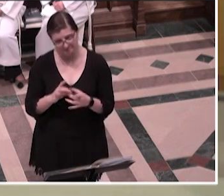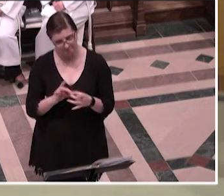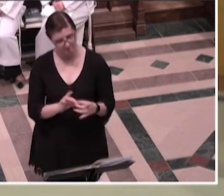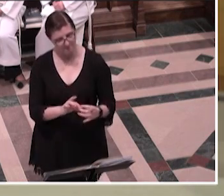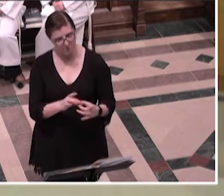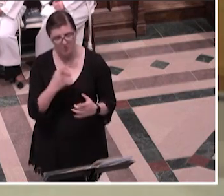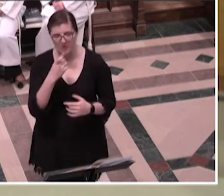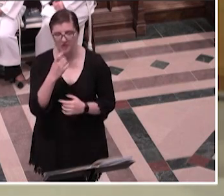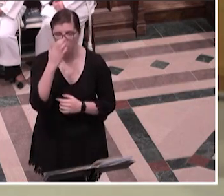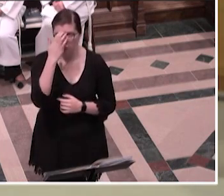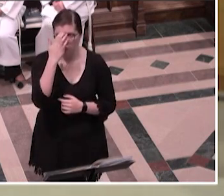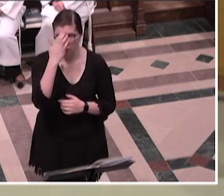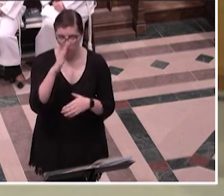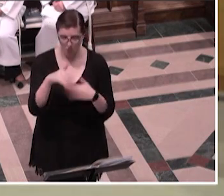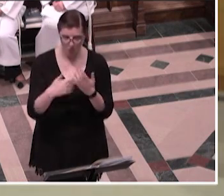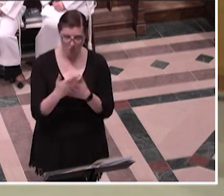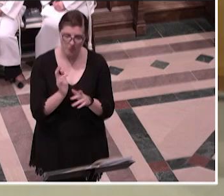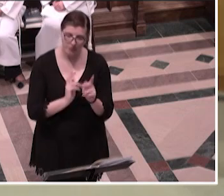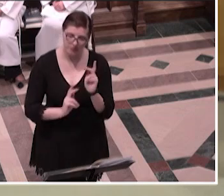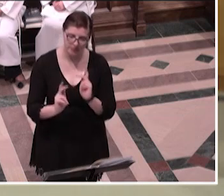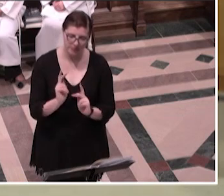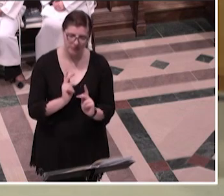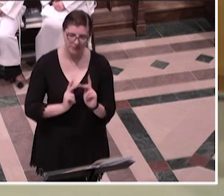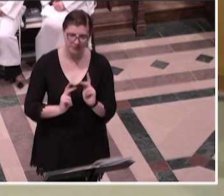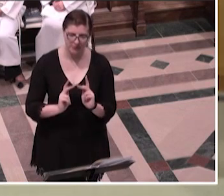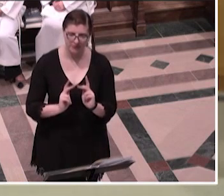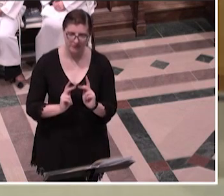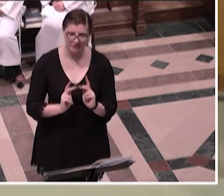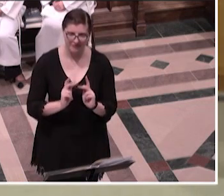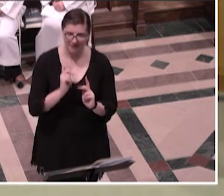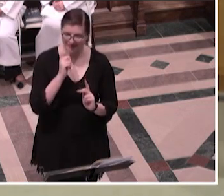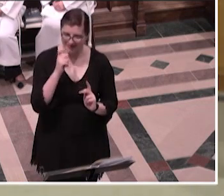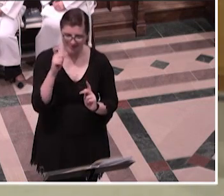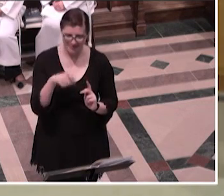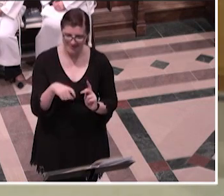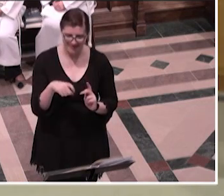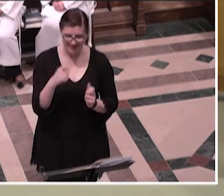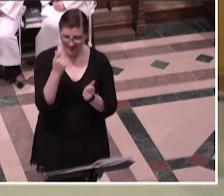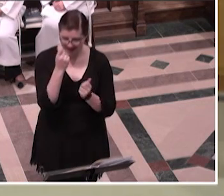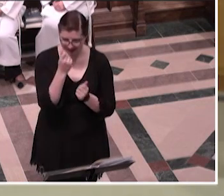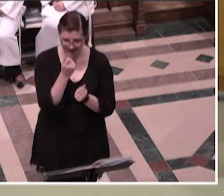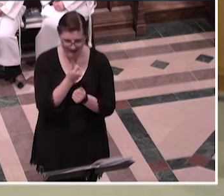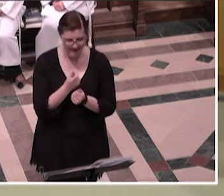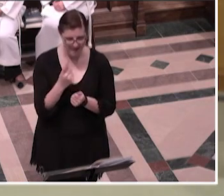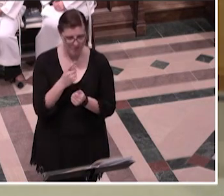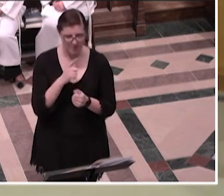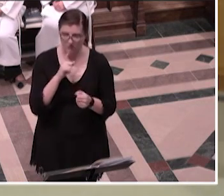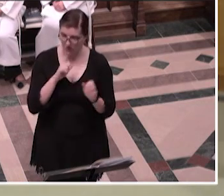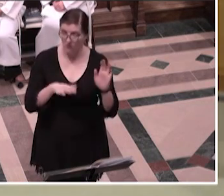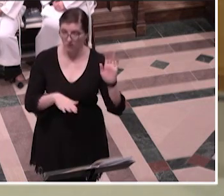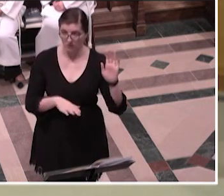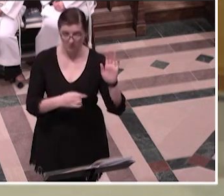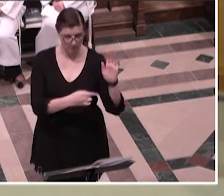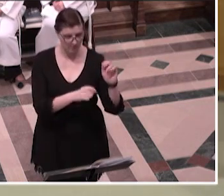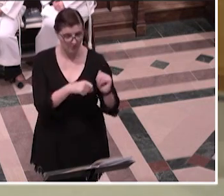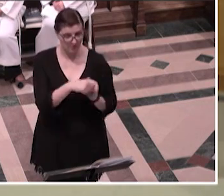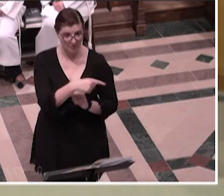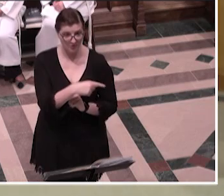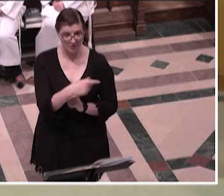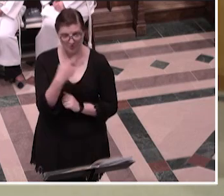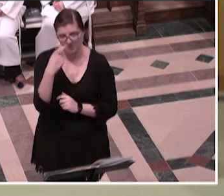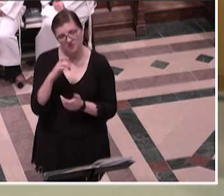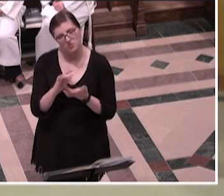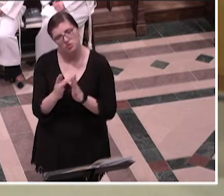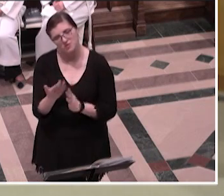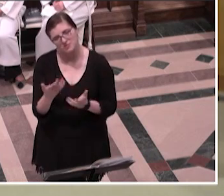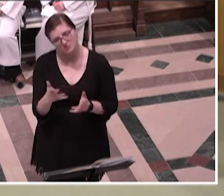because he knew all people and needed no one to testify about anyone, for he himself knew what